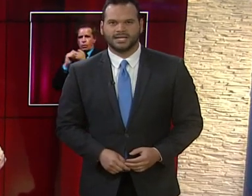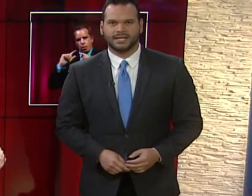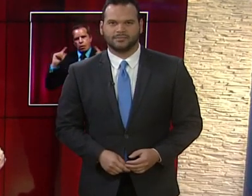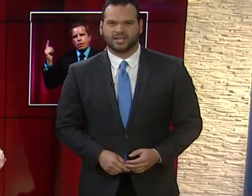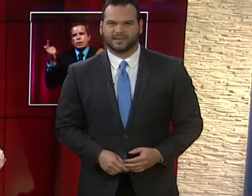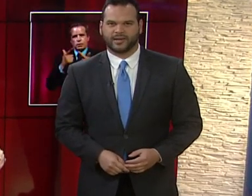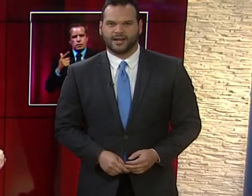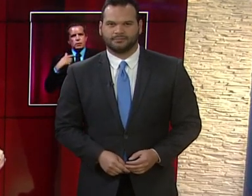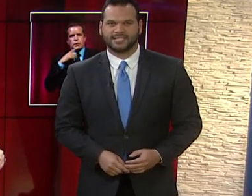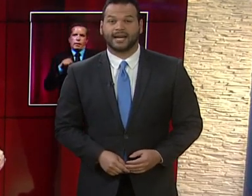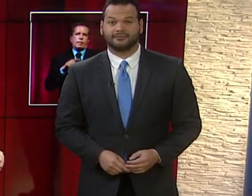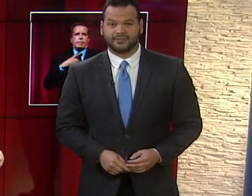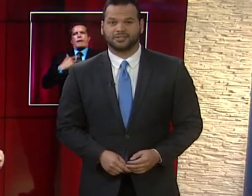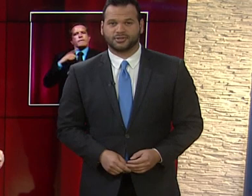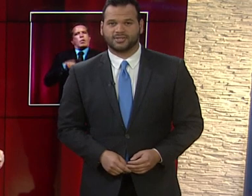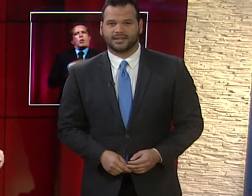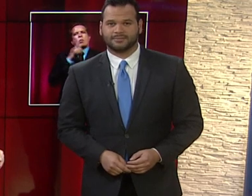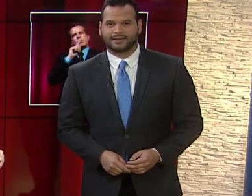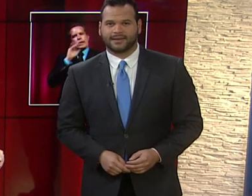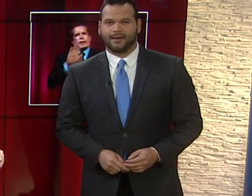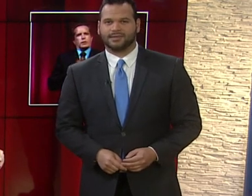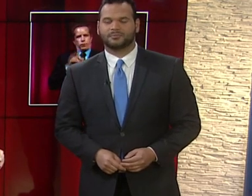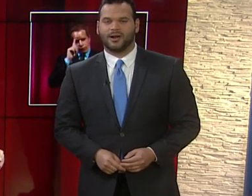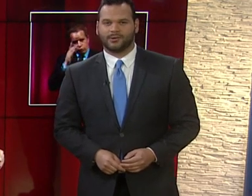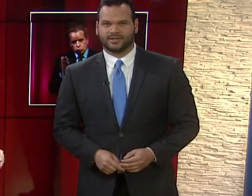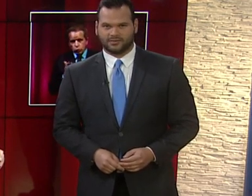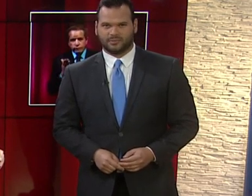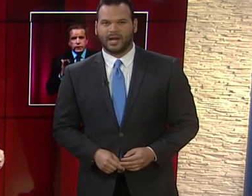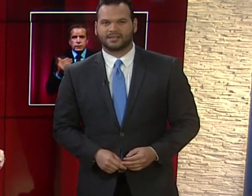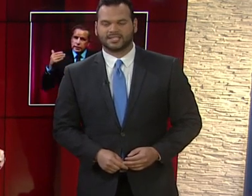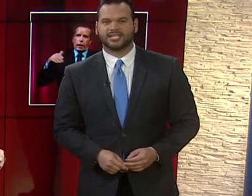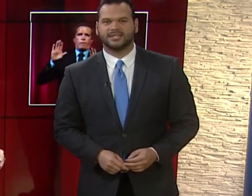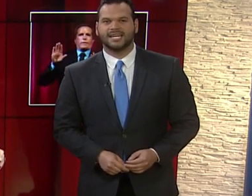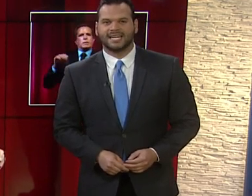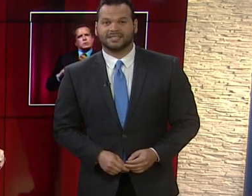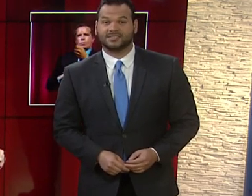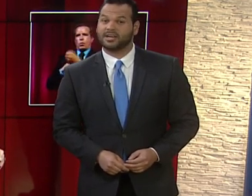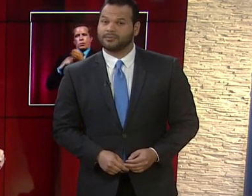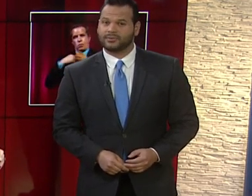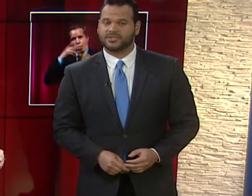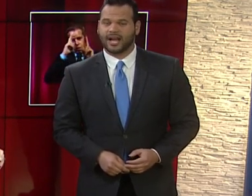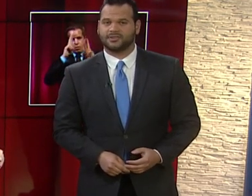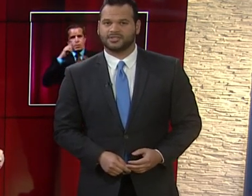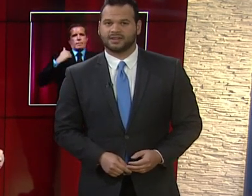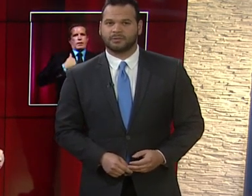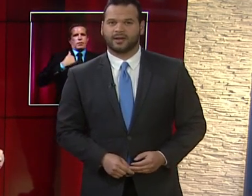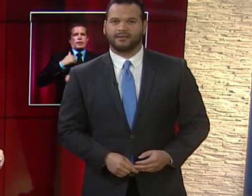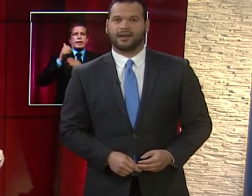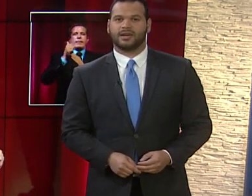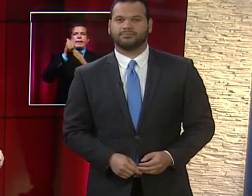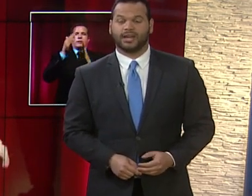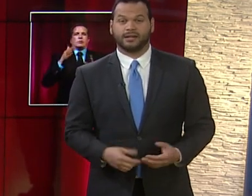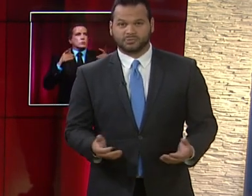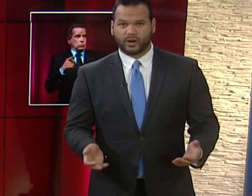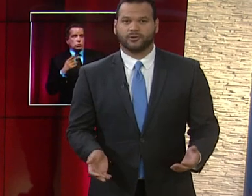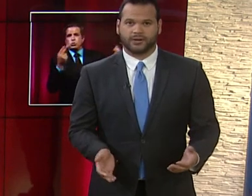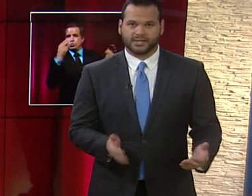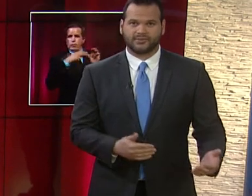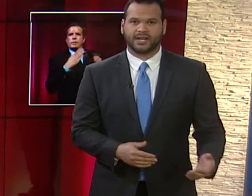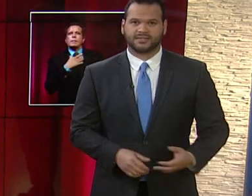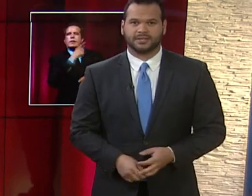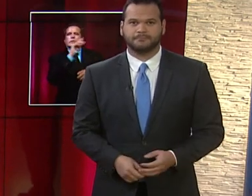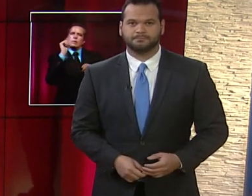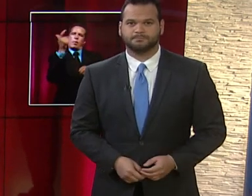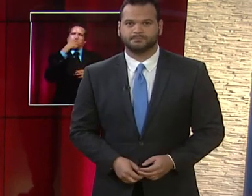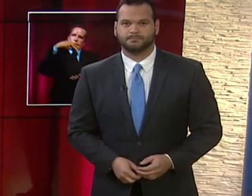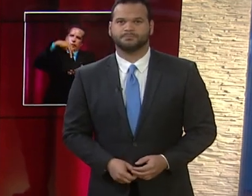Marcella Lee. And I'm Jesse Pagan. Tonight, Fletcher talked about the county's progress over the past year as it's come through the challenges of the pandemic and his priorities